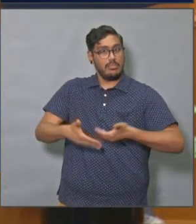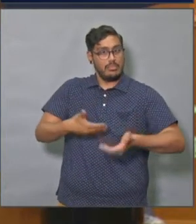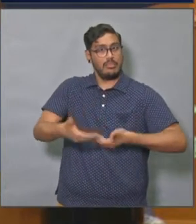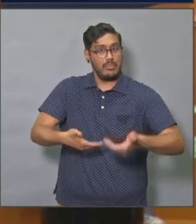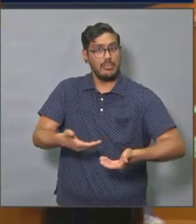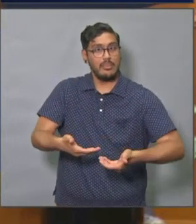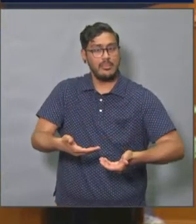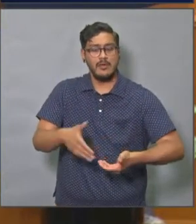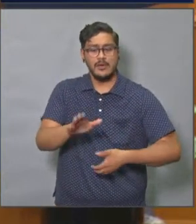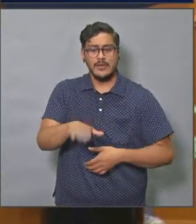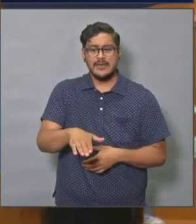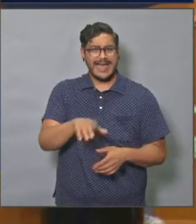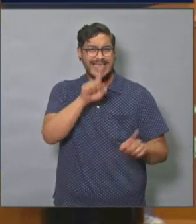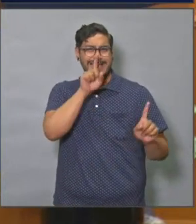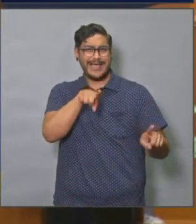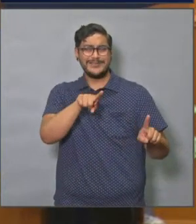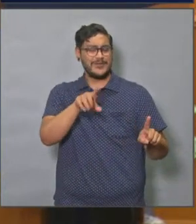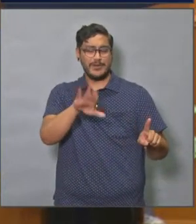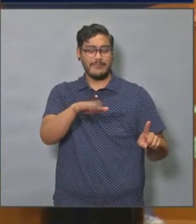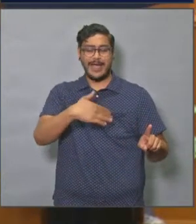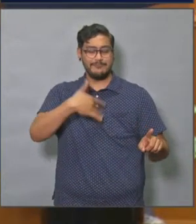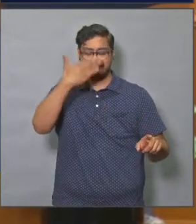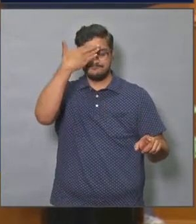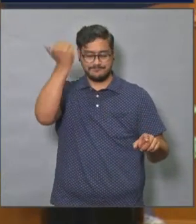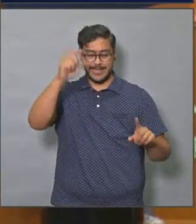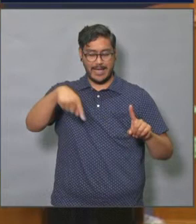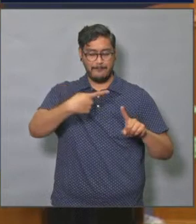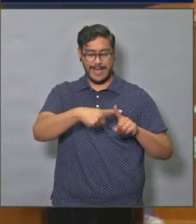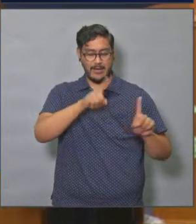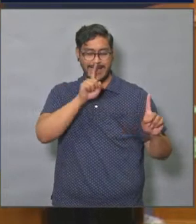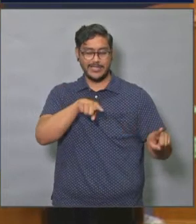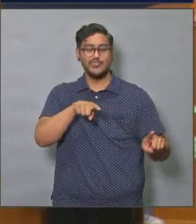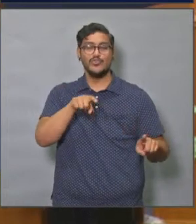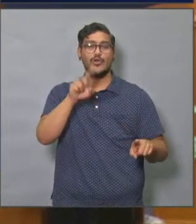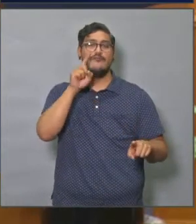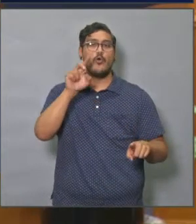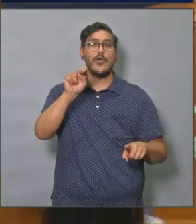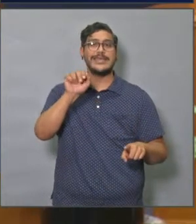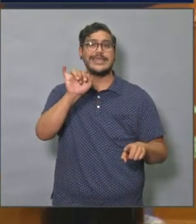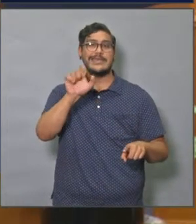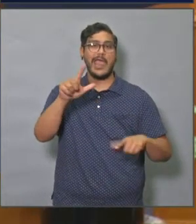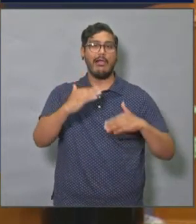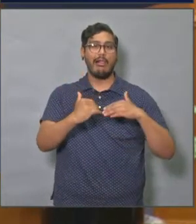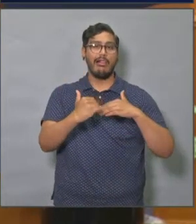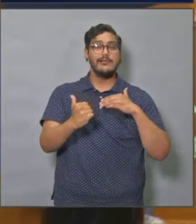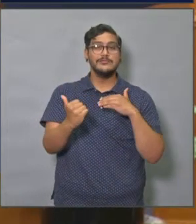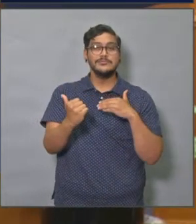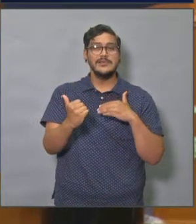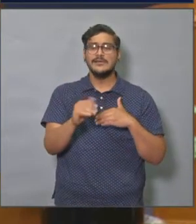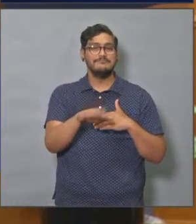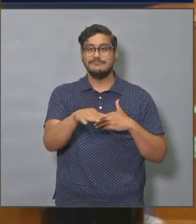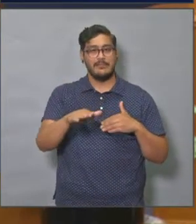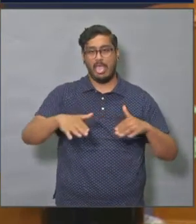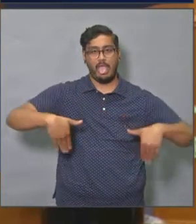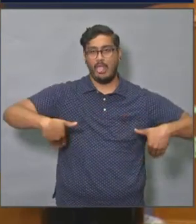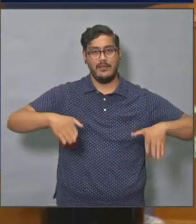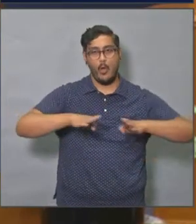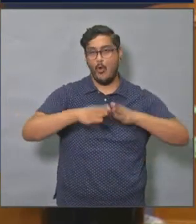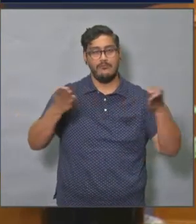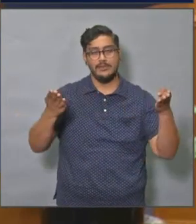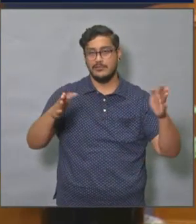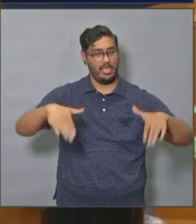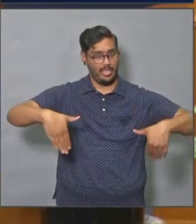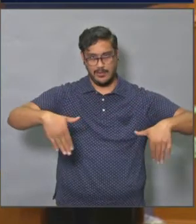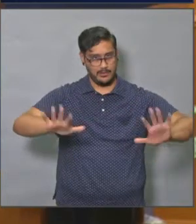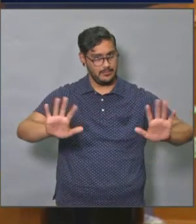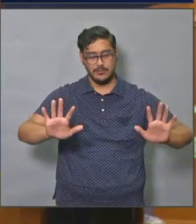didn't answer the question about the nail salons. I apologize, Dave. But no, nail salons are not permitted for reopening anywhere in the